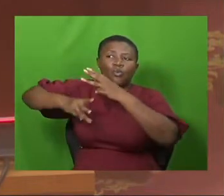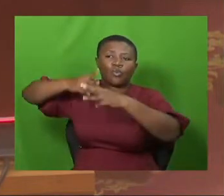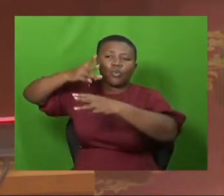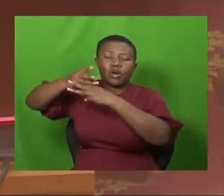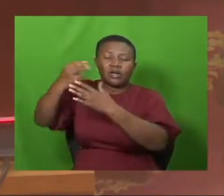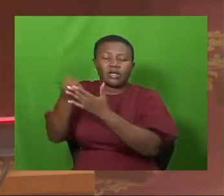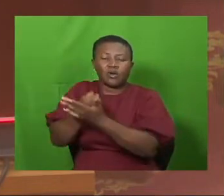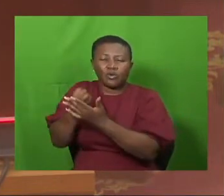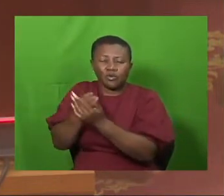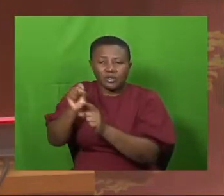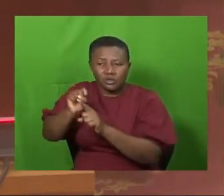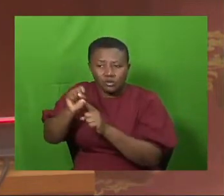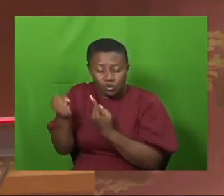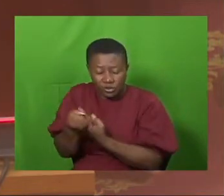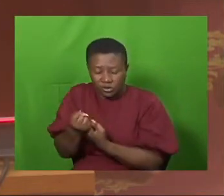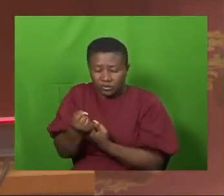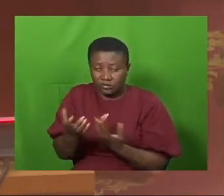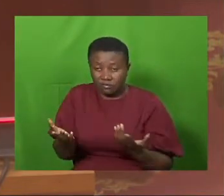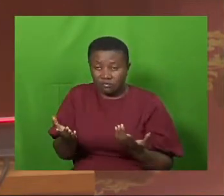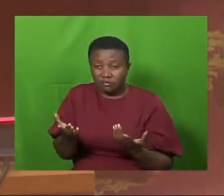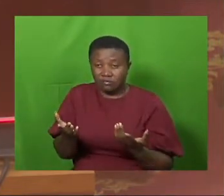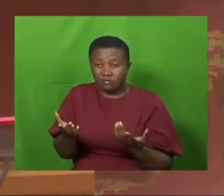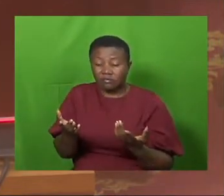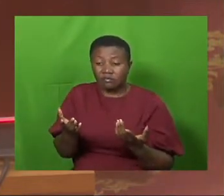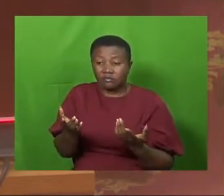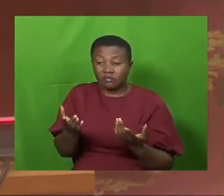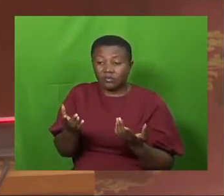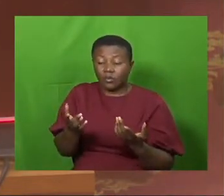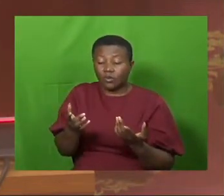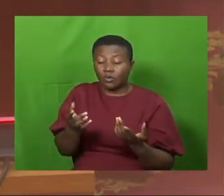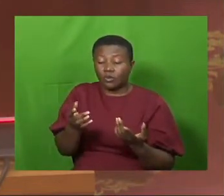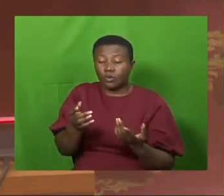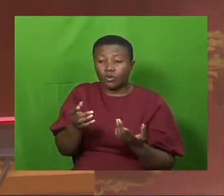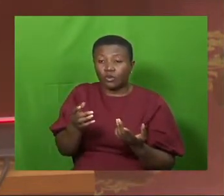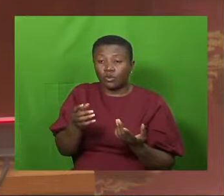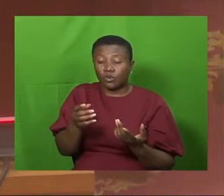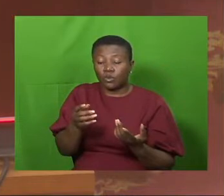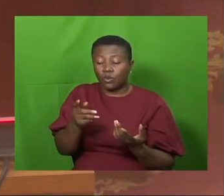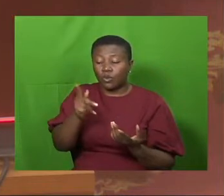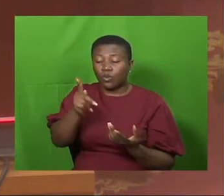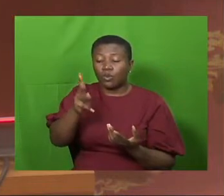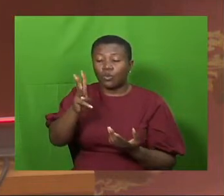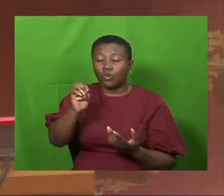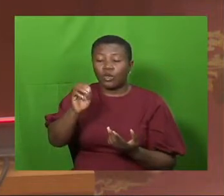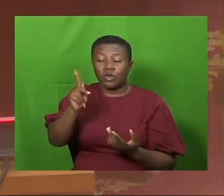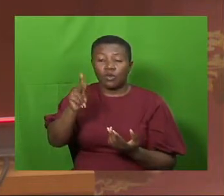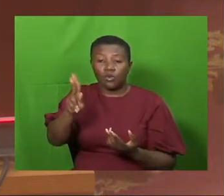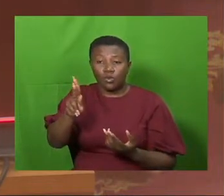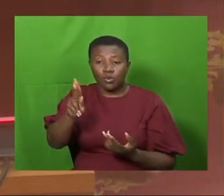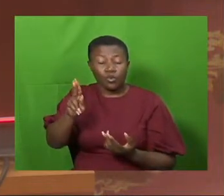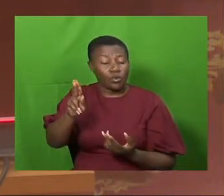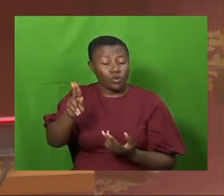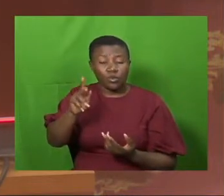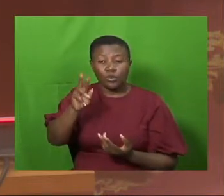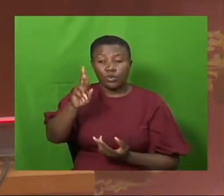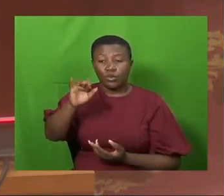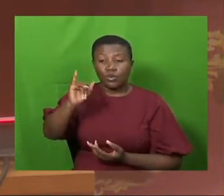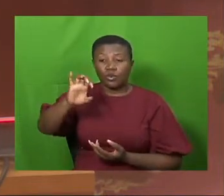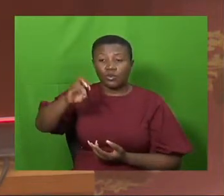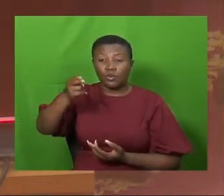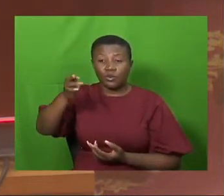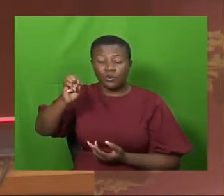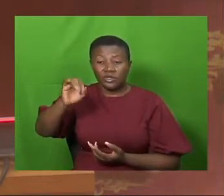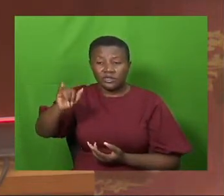Honorable Kweku Ricketts is someone who follows international economic and trade matters, and he